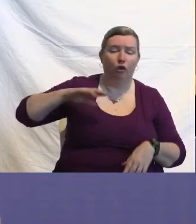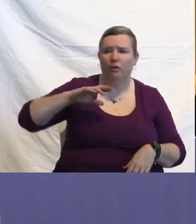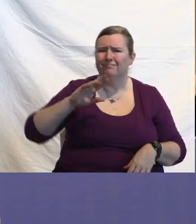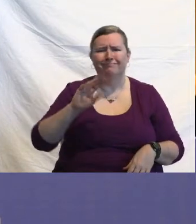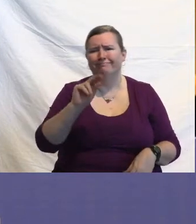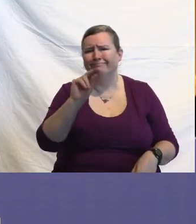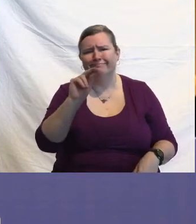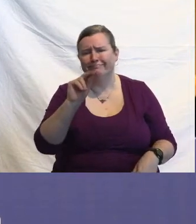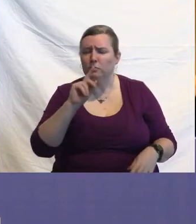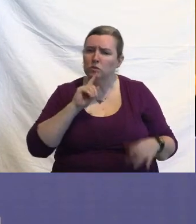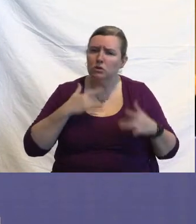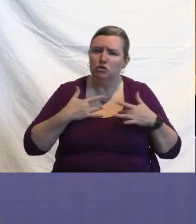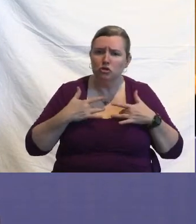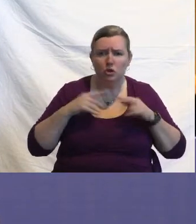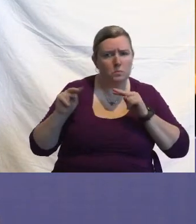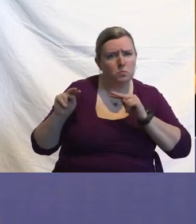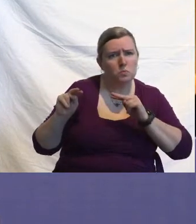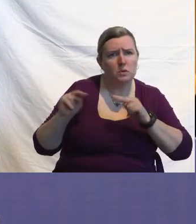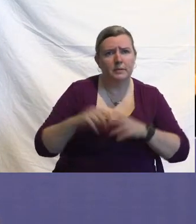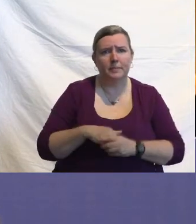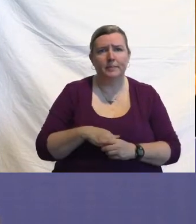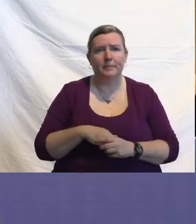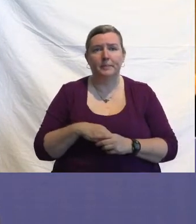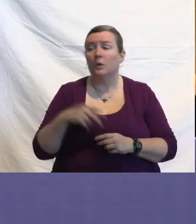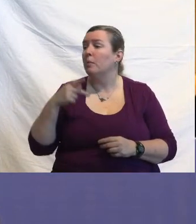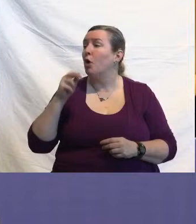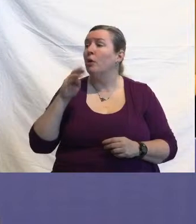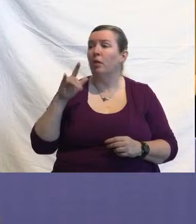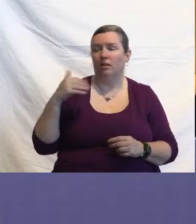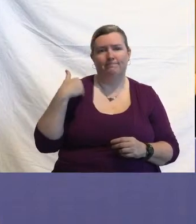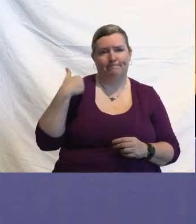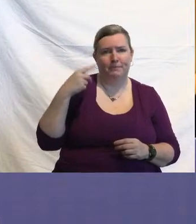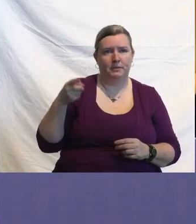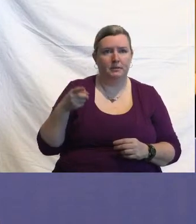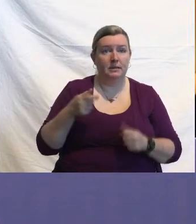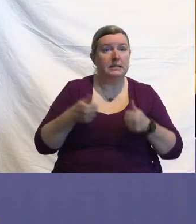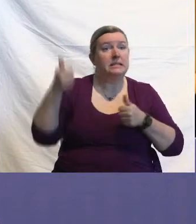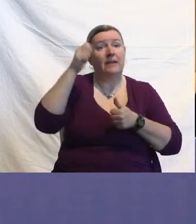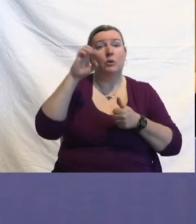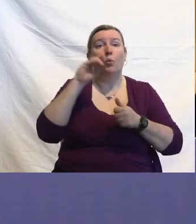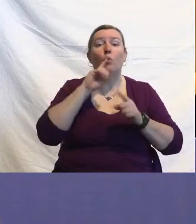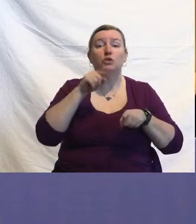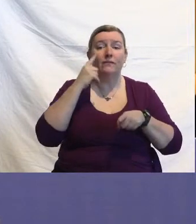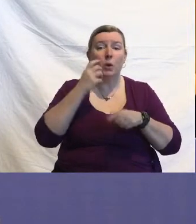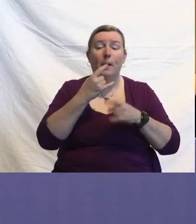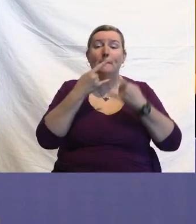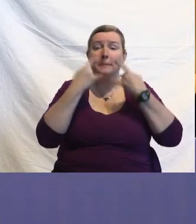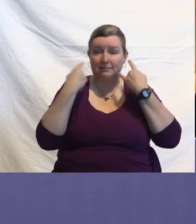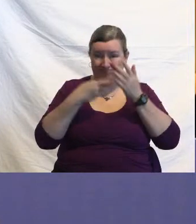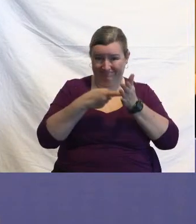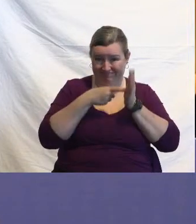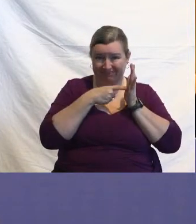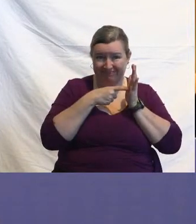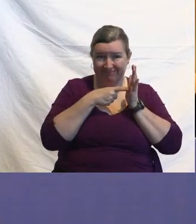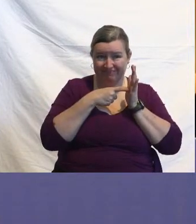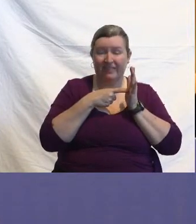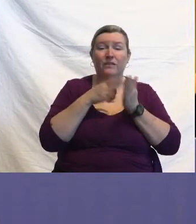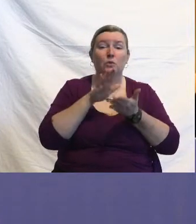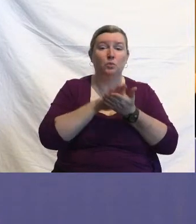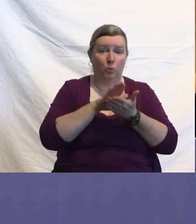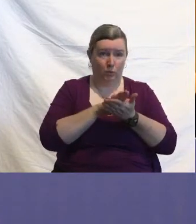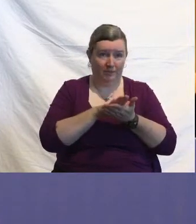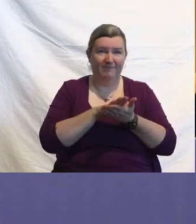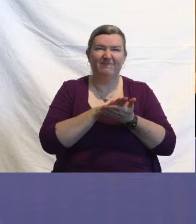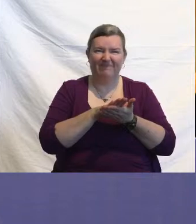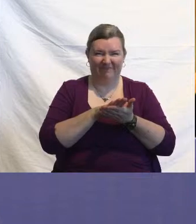Paramount reminds me earlier, the executive order for mask mandating in schools, just to put a date out there, and I'm not suggesting this is the date folks should